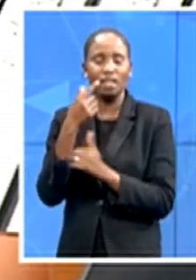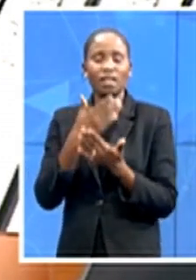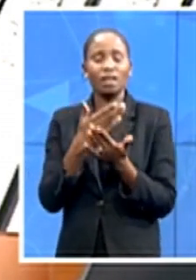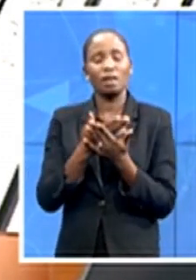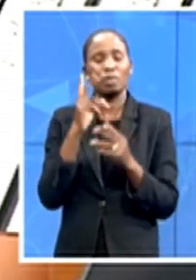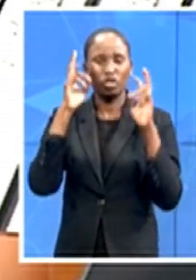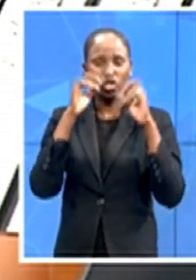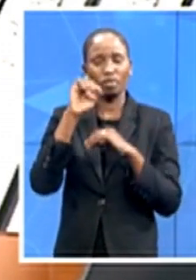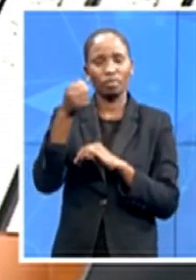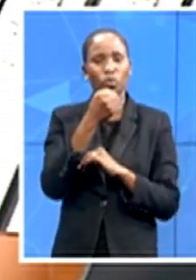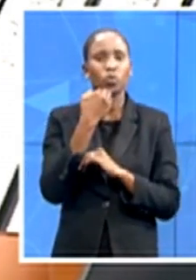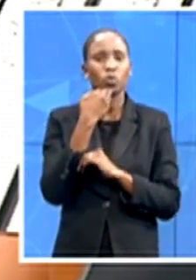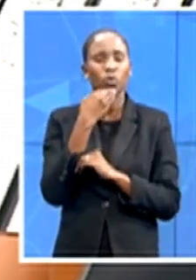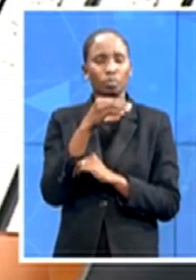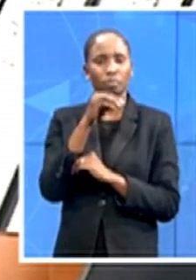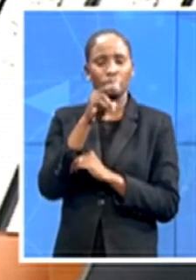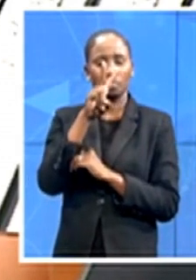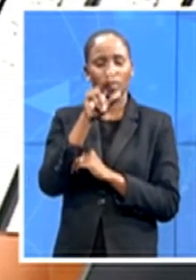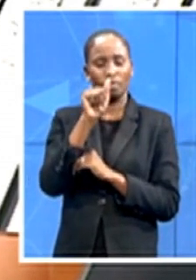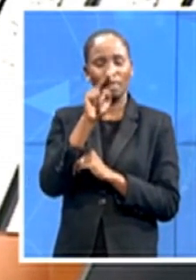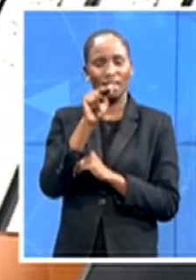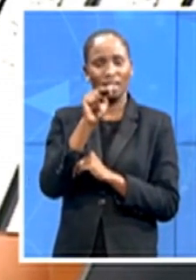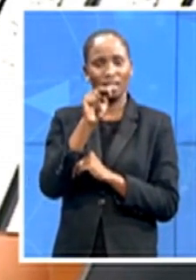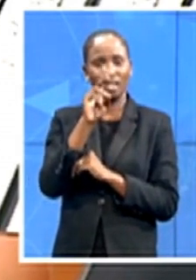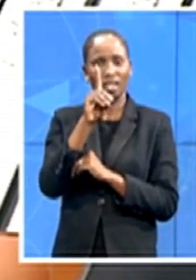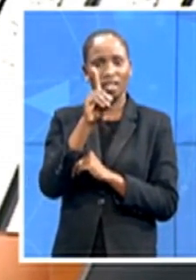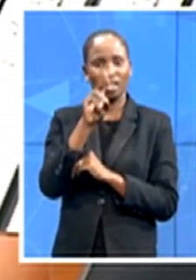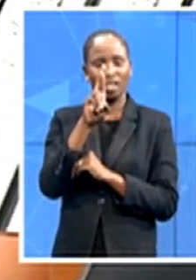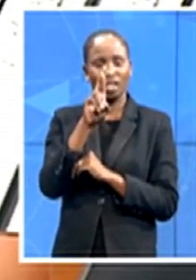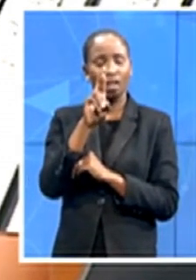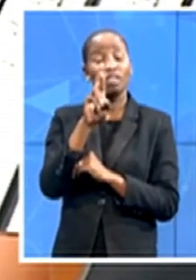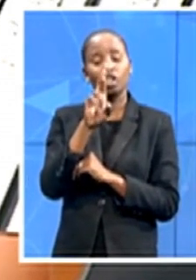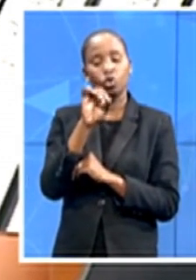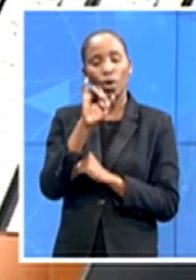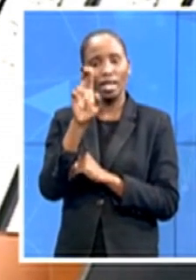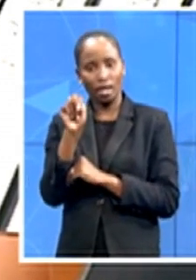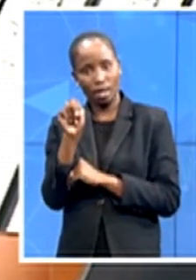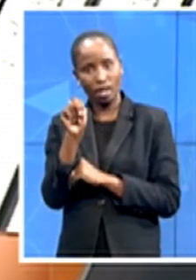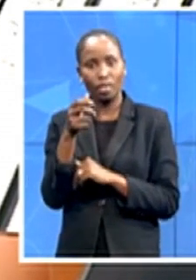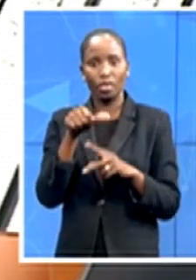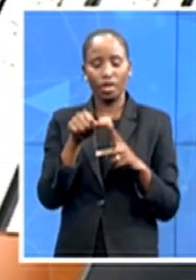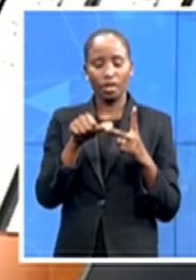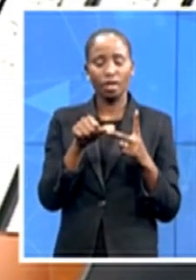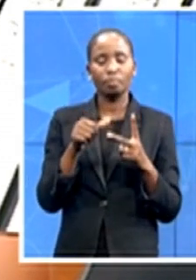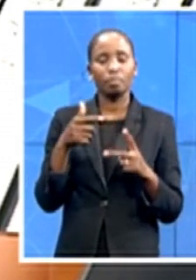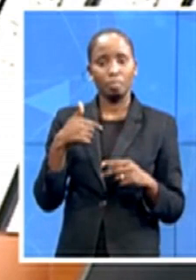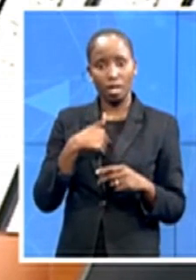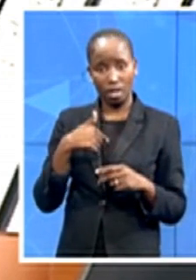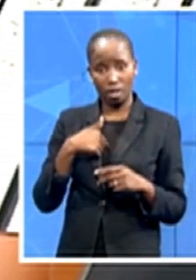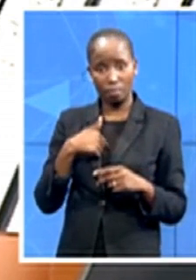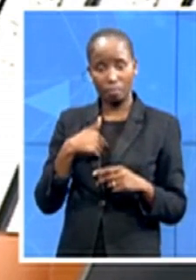Secretary General Gwede Mantashe, Ms. Duarte, and myself urged the President to